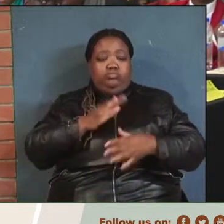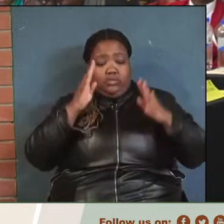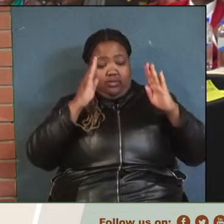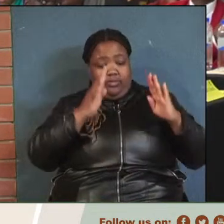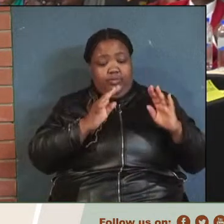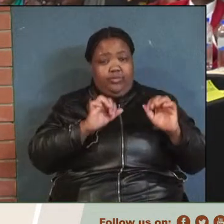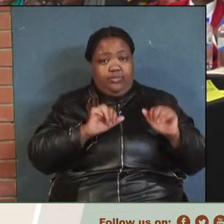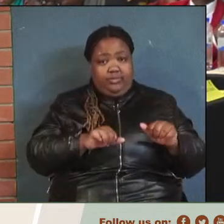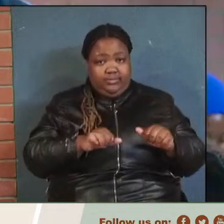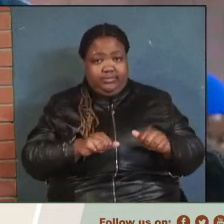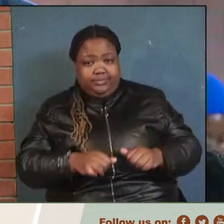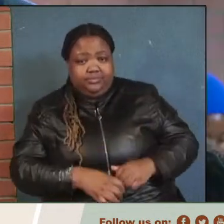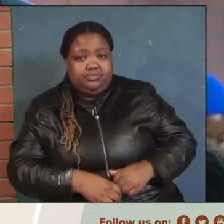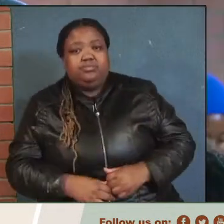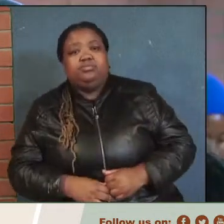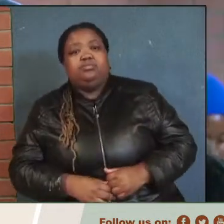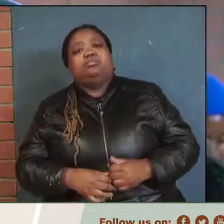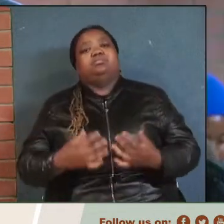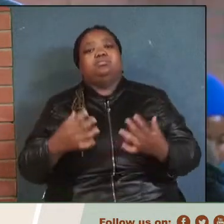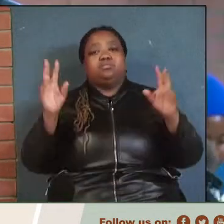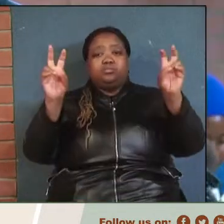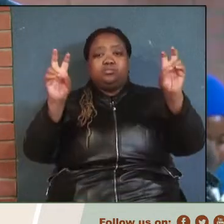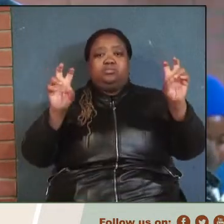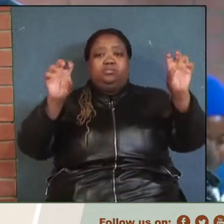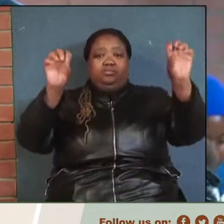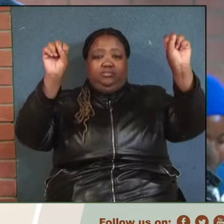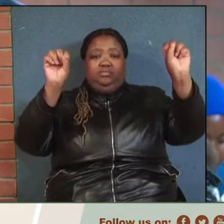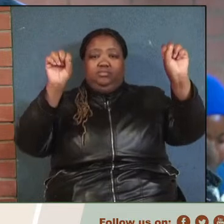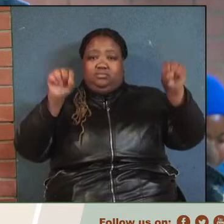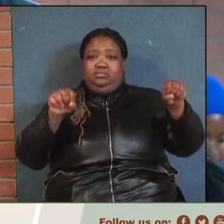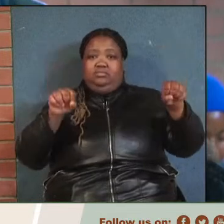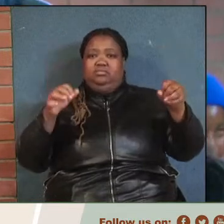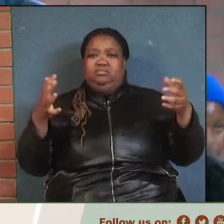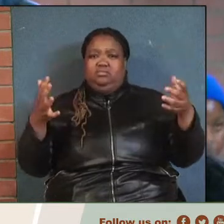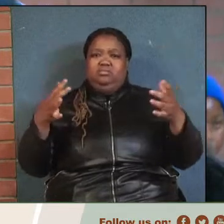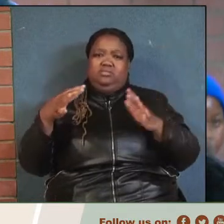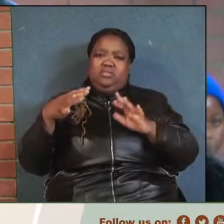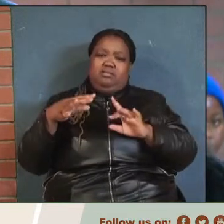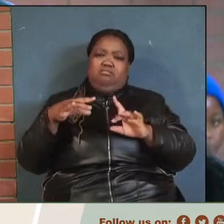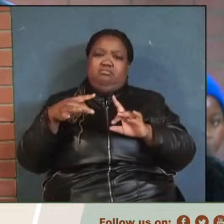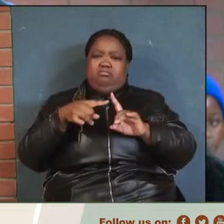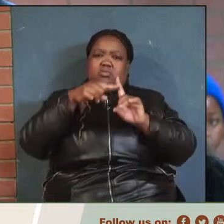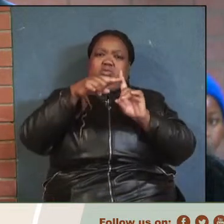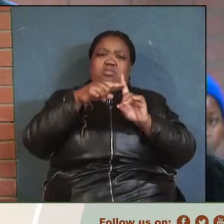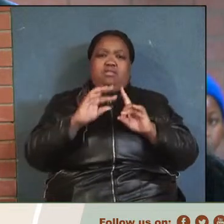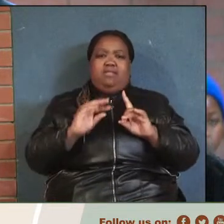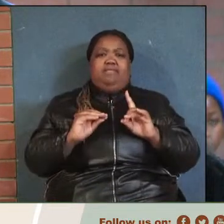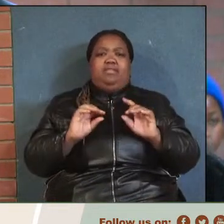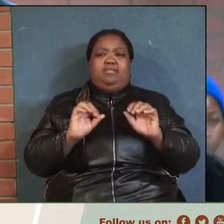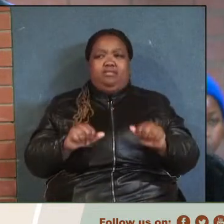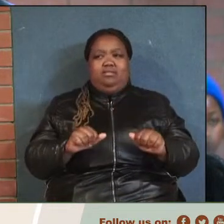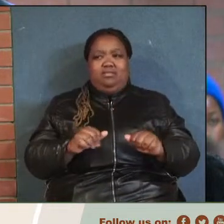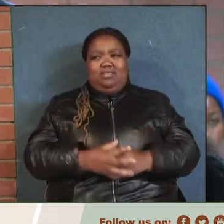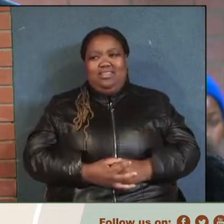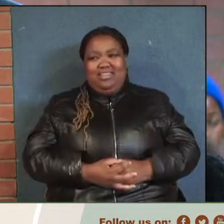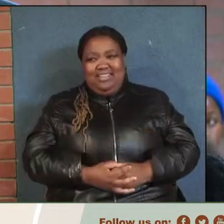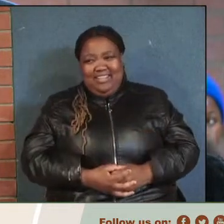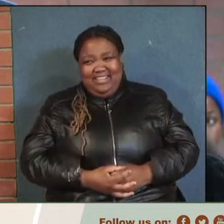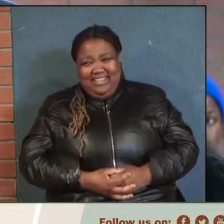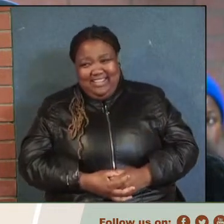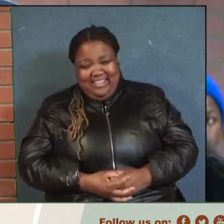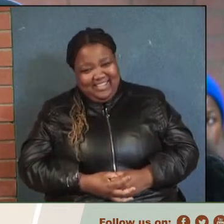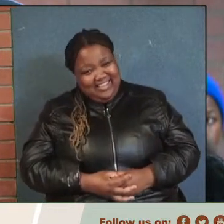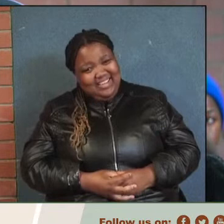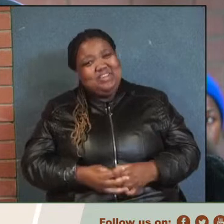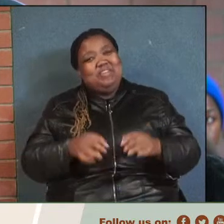a revelation. Even load shedding has a bright side. Even GDE has a scintillation within our nation. Therefore,